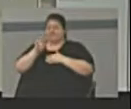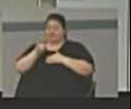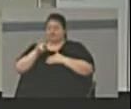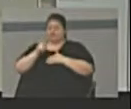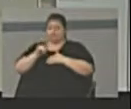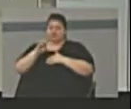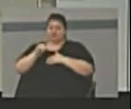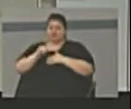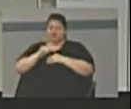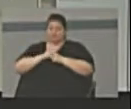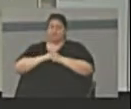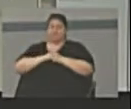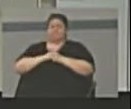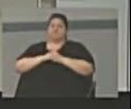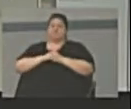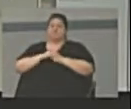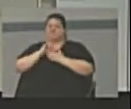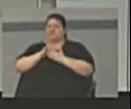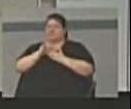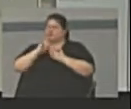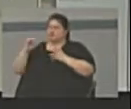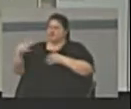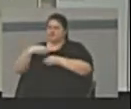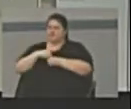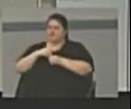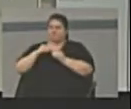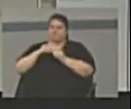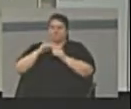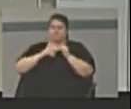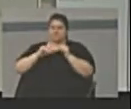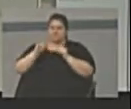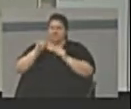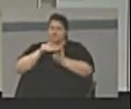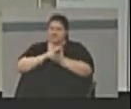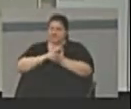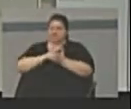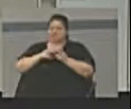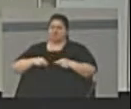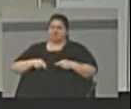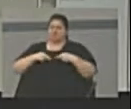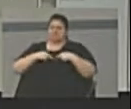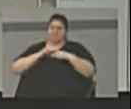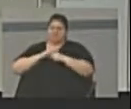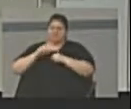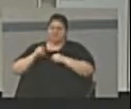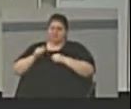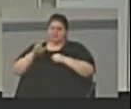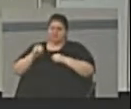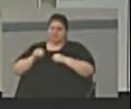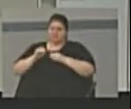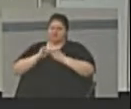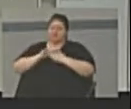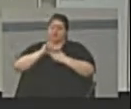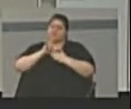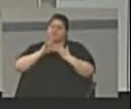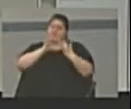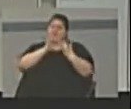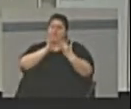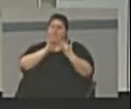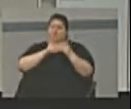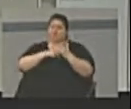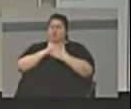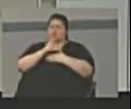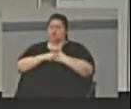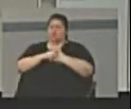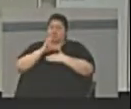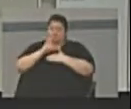effort. It engaged more than 20,000 residents in Prince George's County. And essentially, it was the outreach program that we would have done